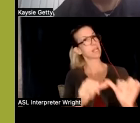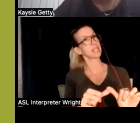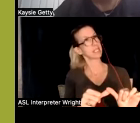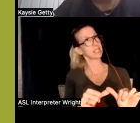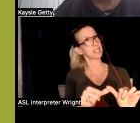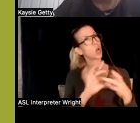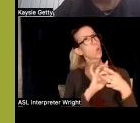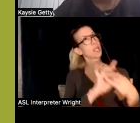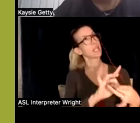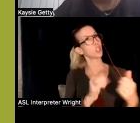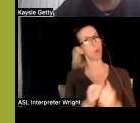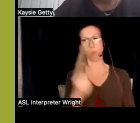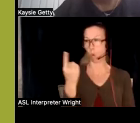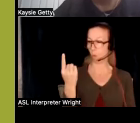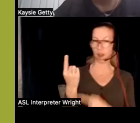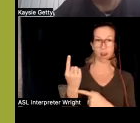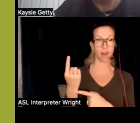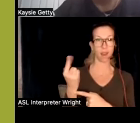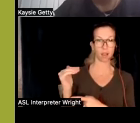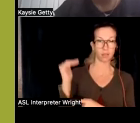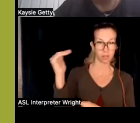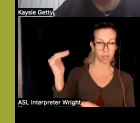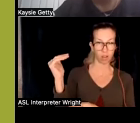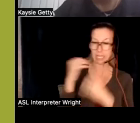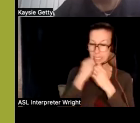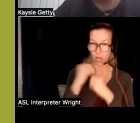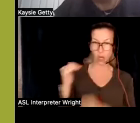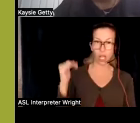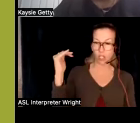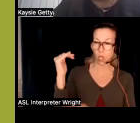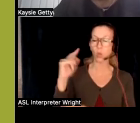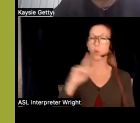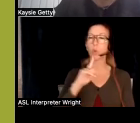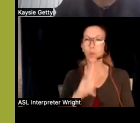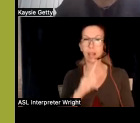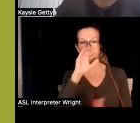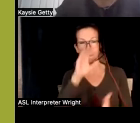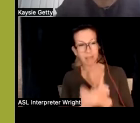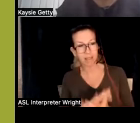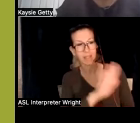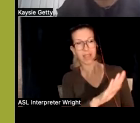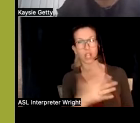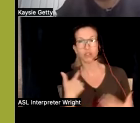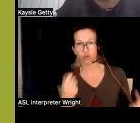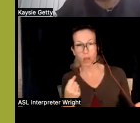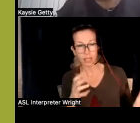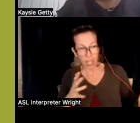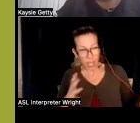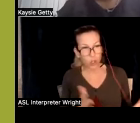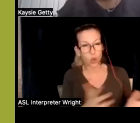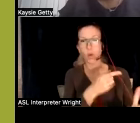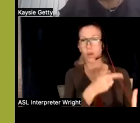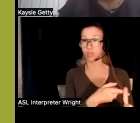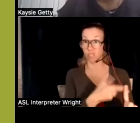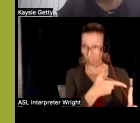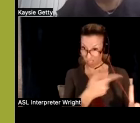adult who really believes in their strengths and promotes high expectations and encourages them? Do they have that? How is your work